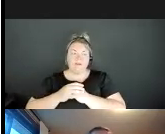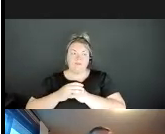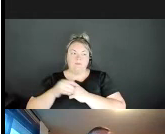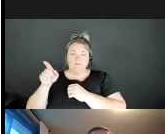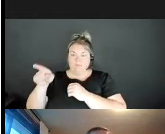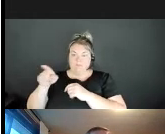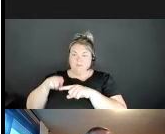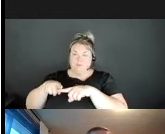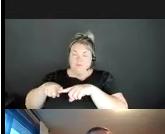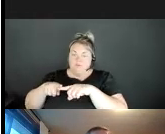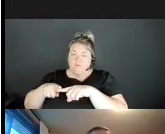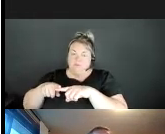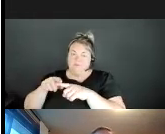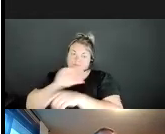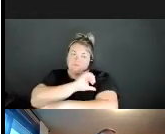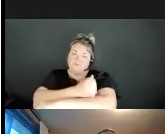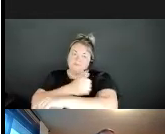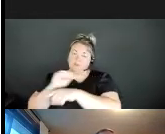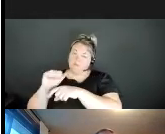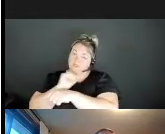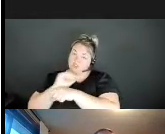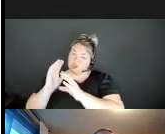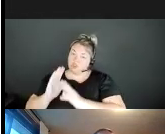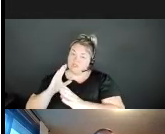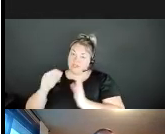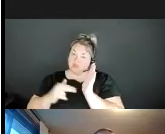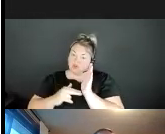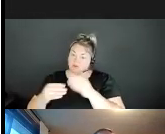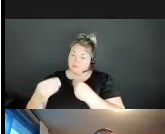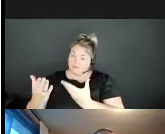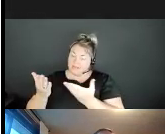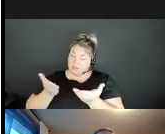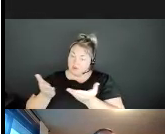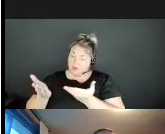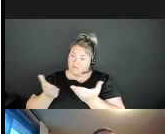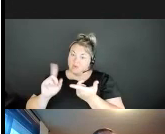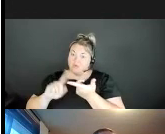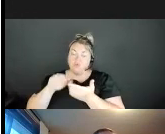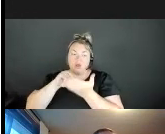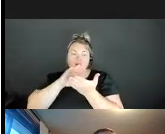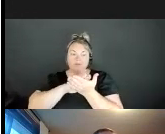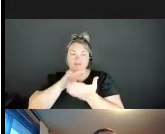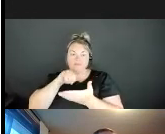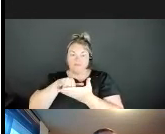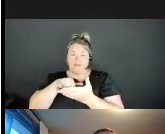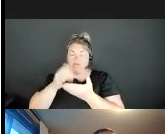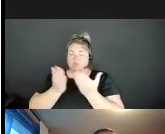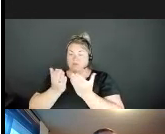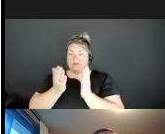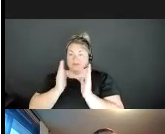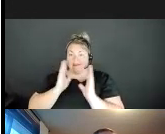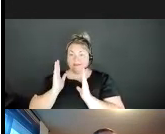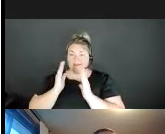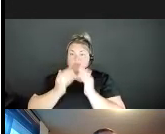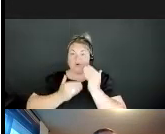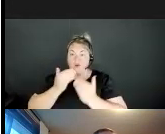relies on the authorized practitioners and nurses that are providing the service to document within the service plan,